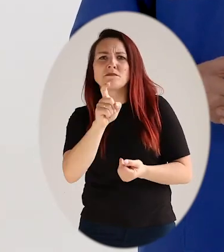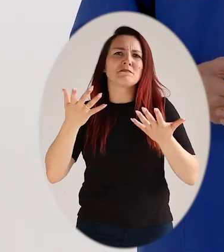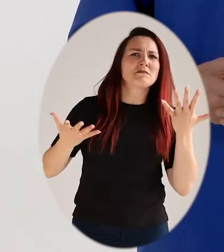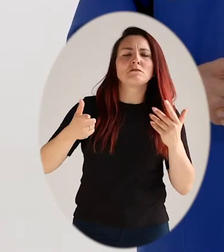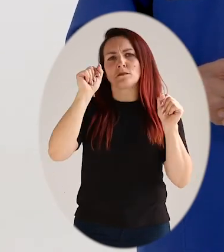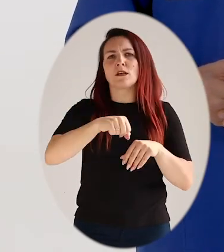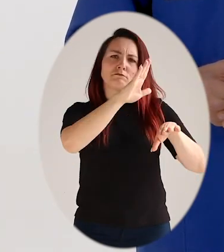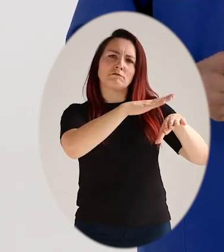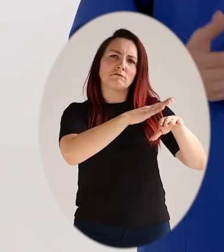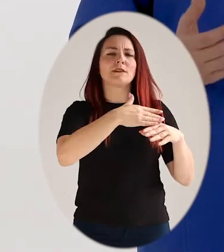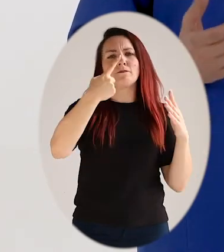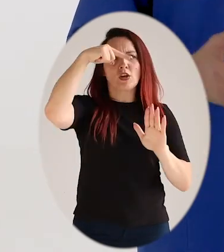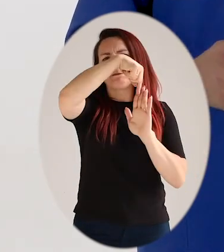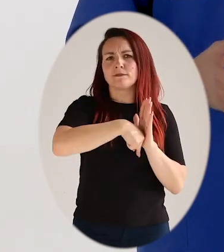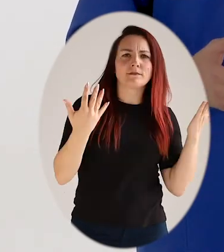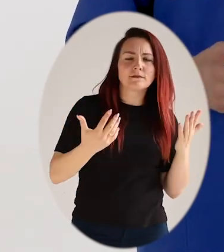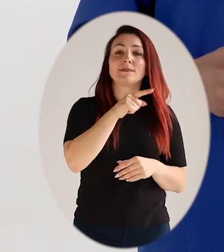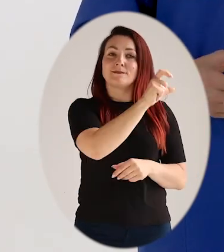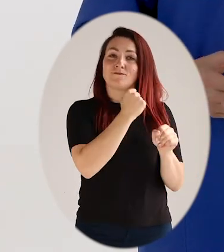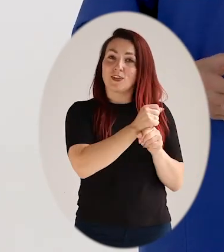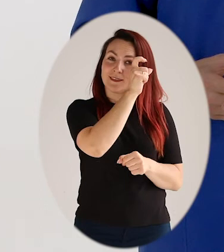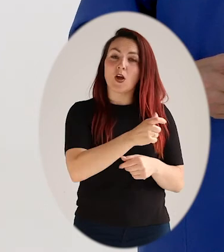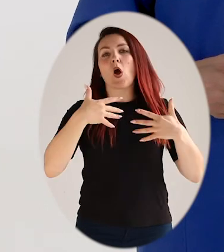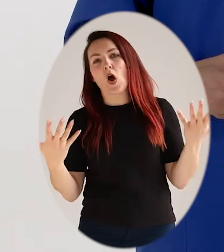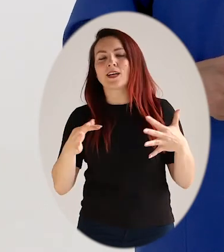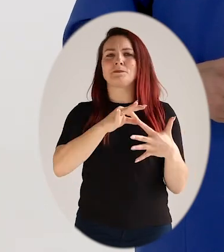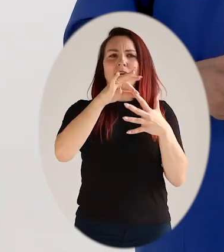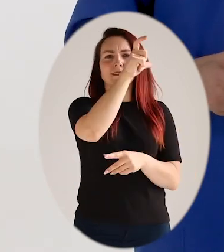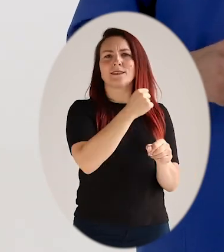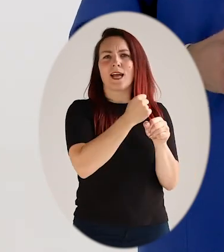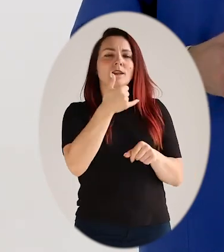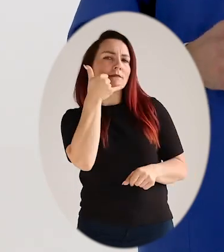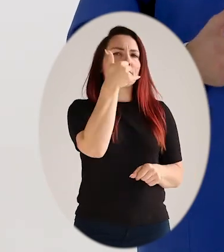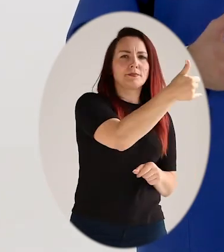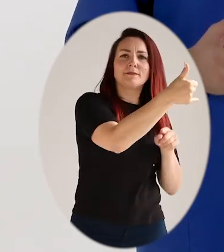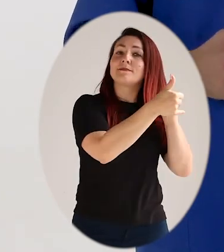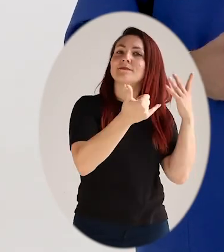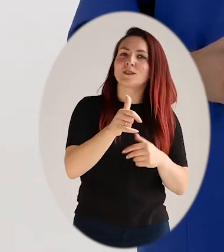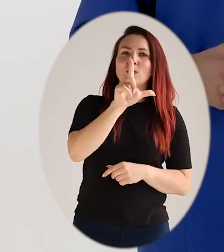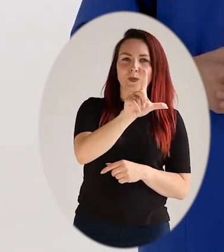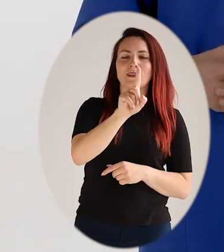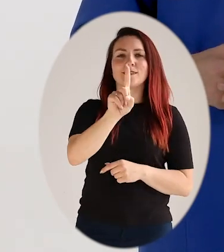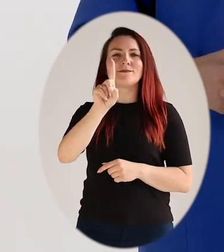any questions or need clarification, please contact the accompanying employee or the occupational